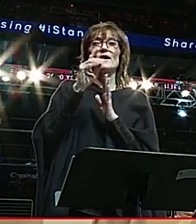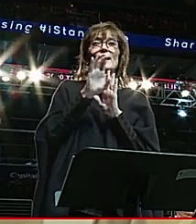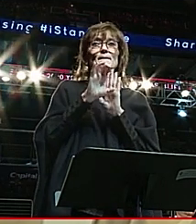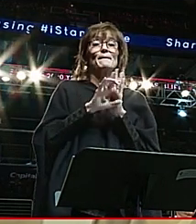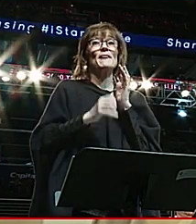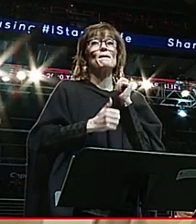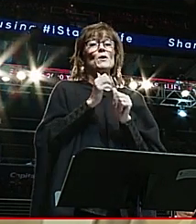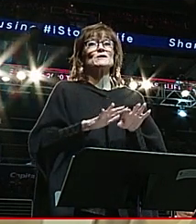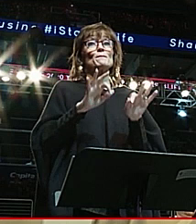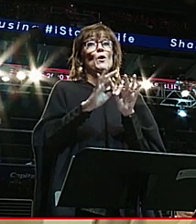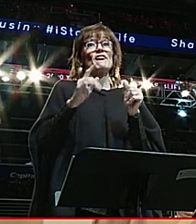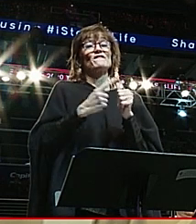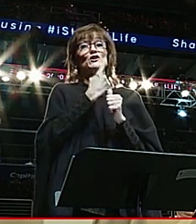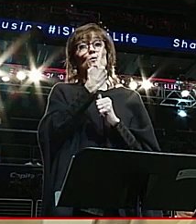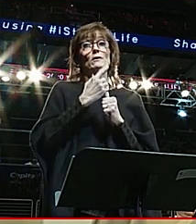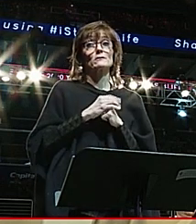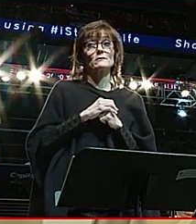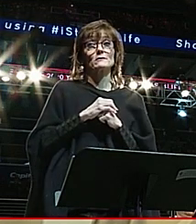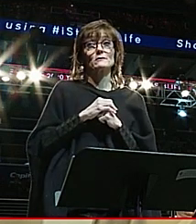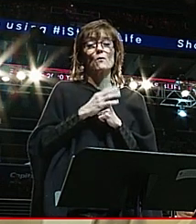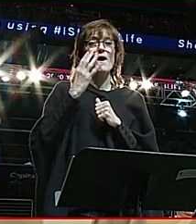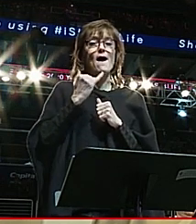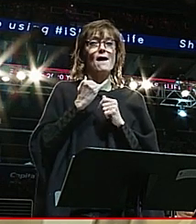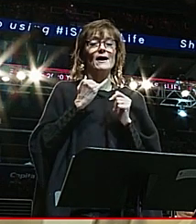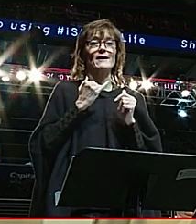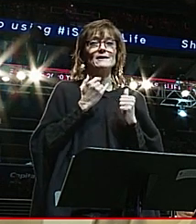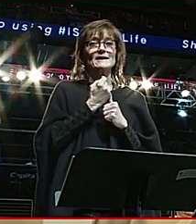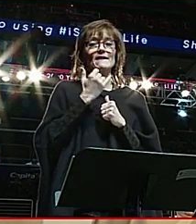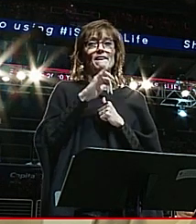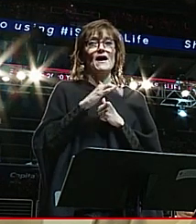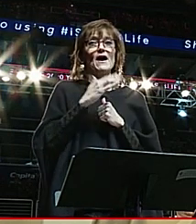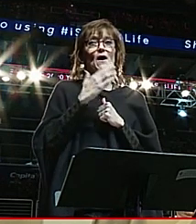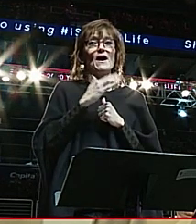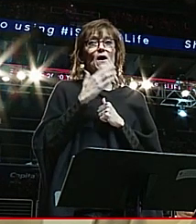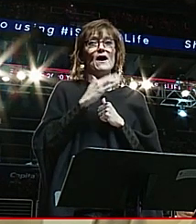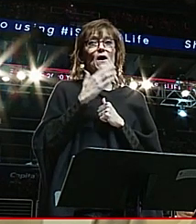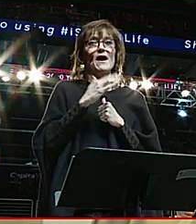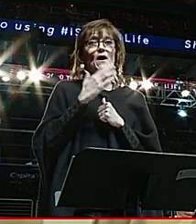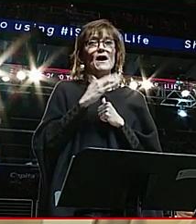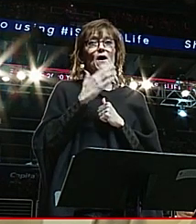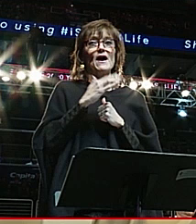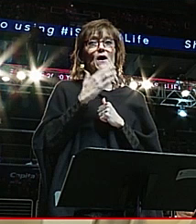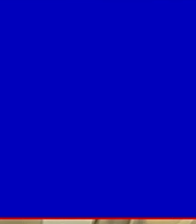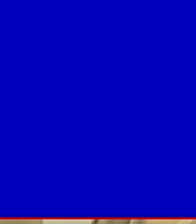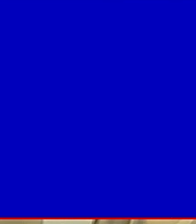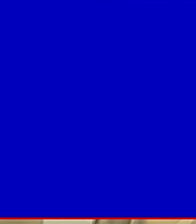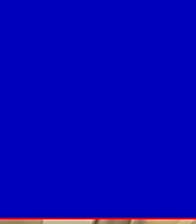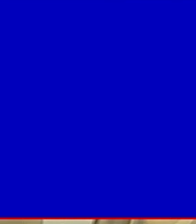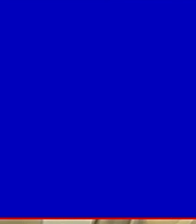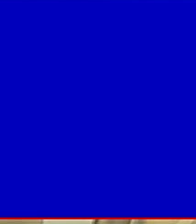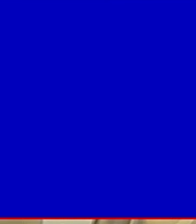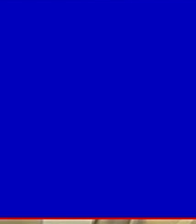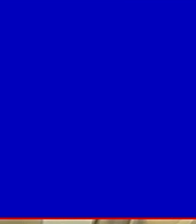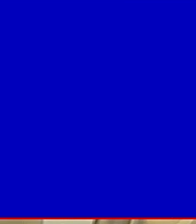first. Why? I believe he did it on purpose. Now, stay